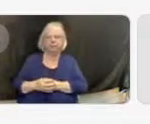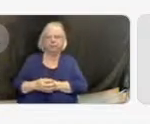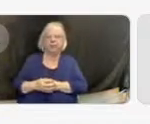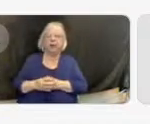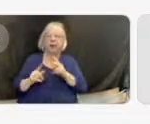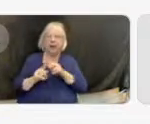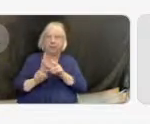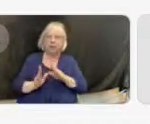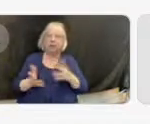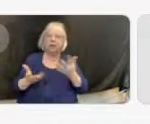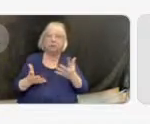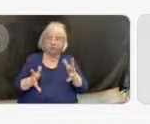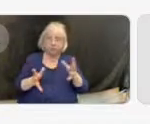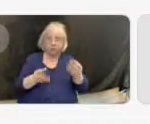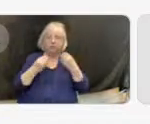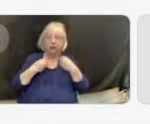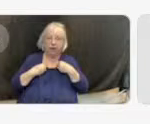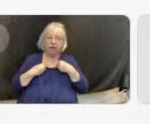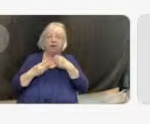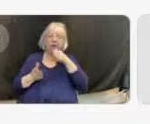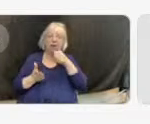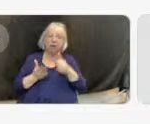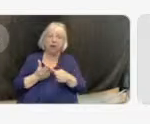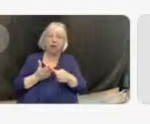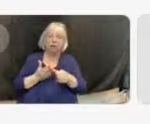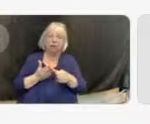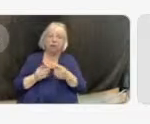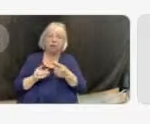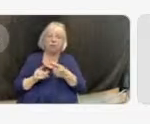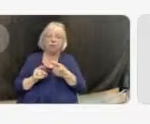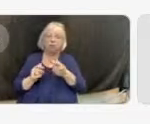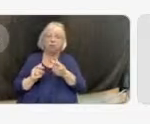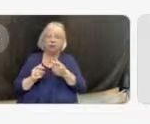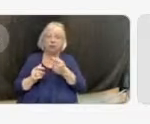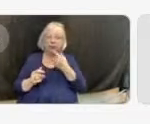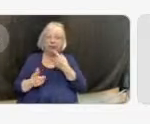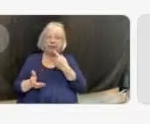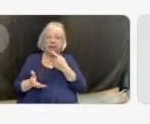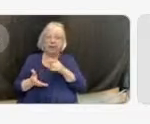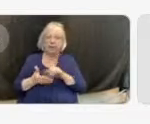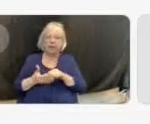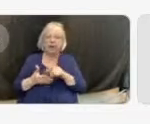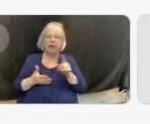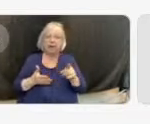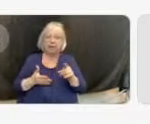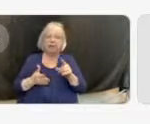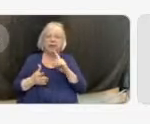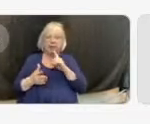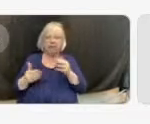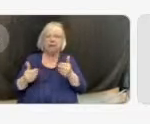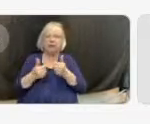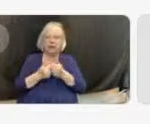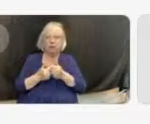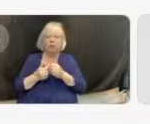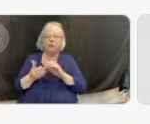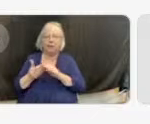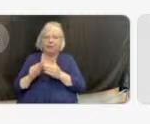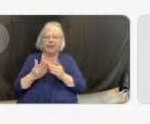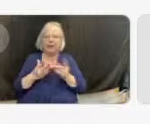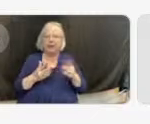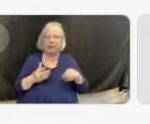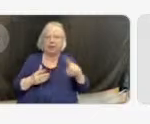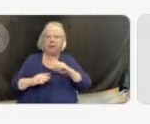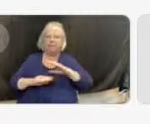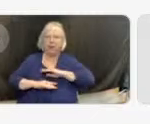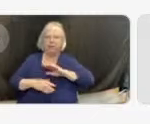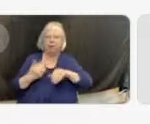applicant has provided us the letter from the state indicating that it is contiguous and that they've met all the state